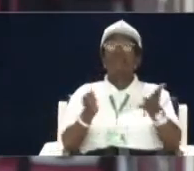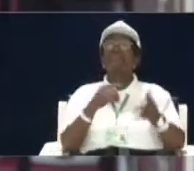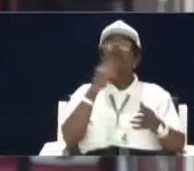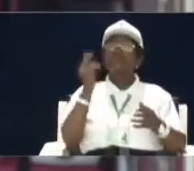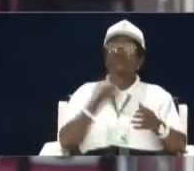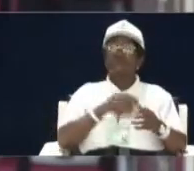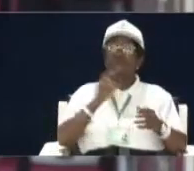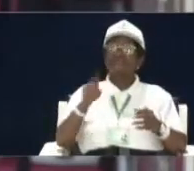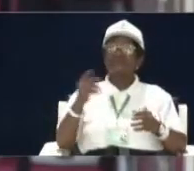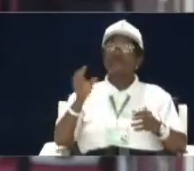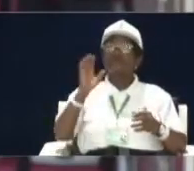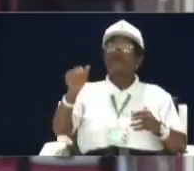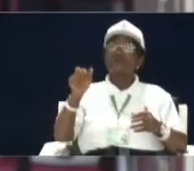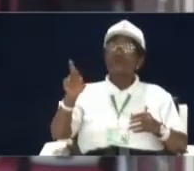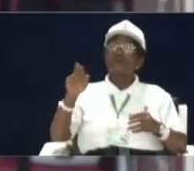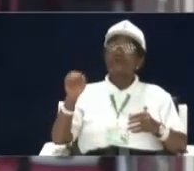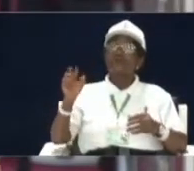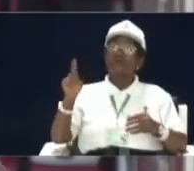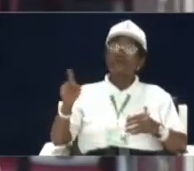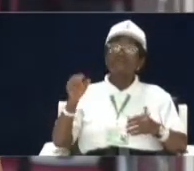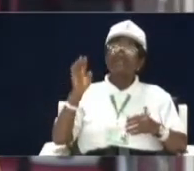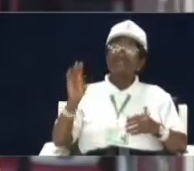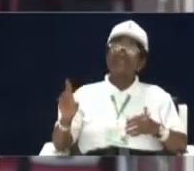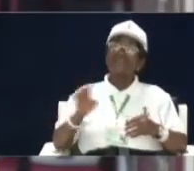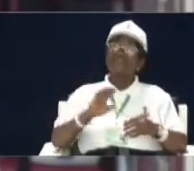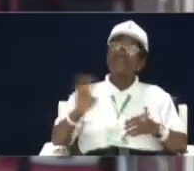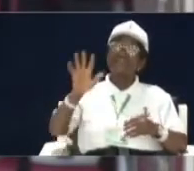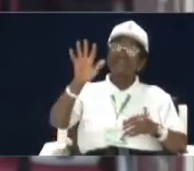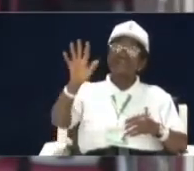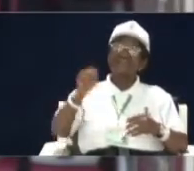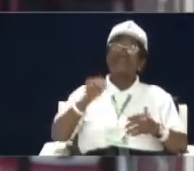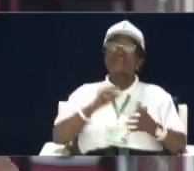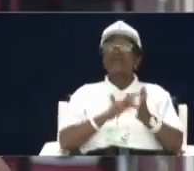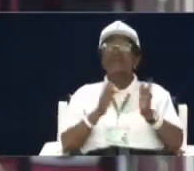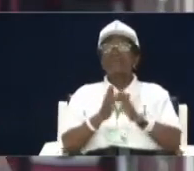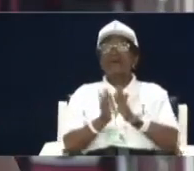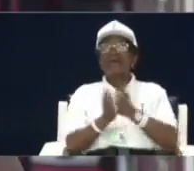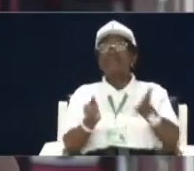5, 2 Chronicles 7, verse 5, the Bible tells us he offered